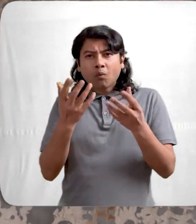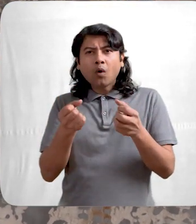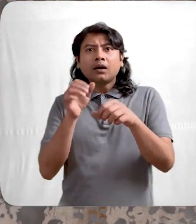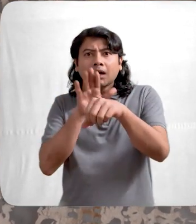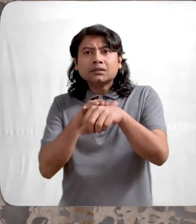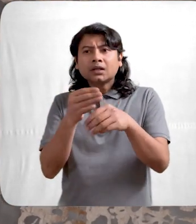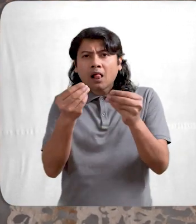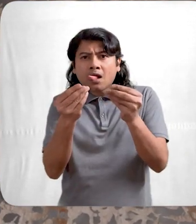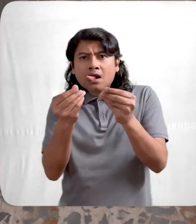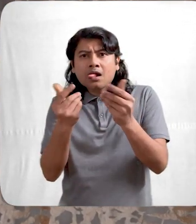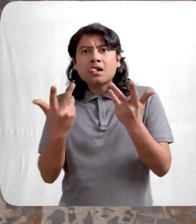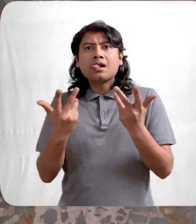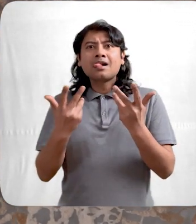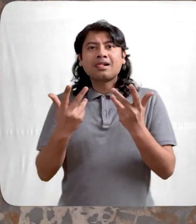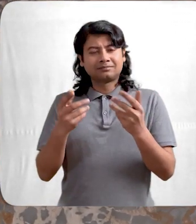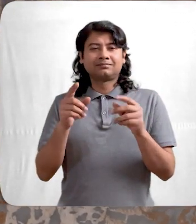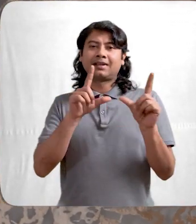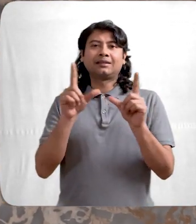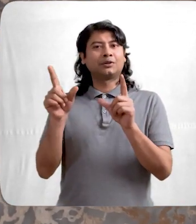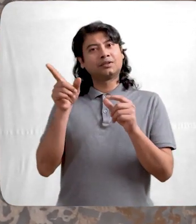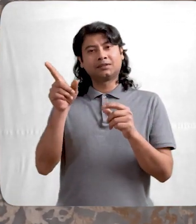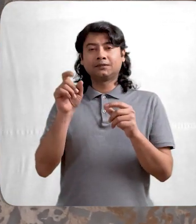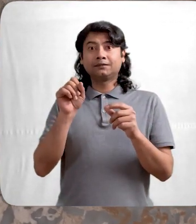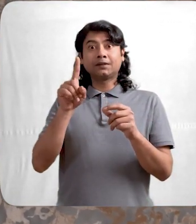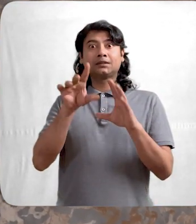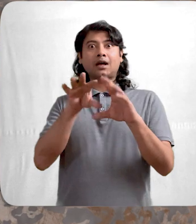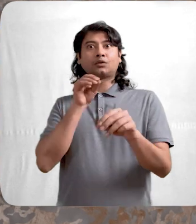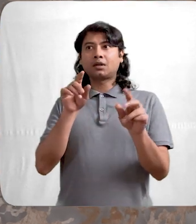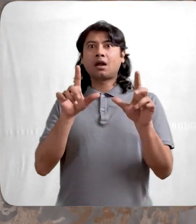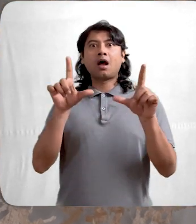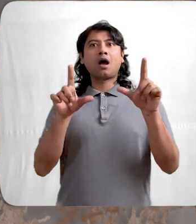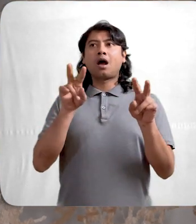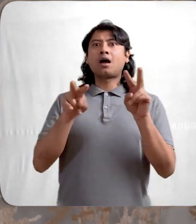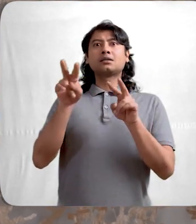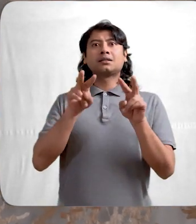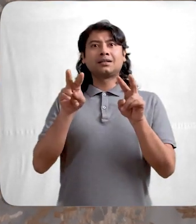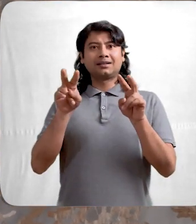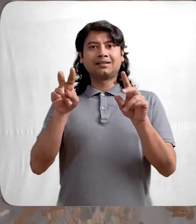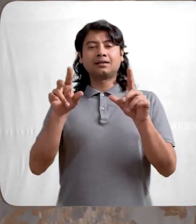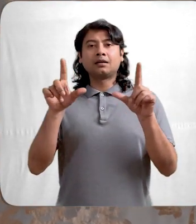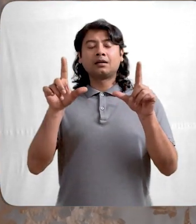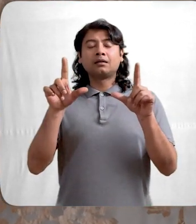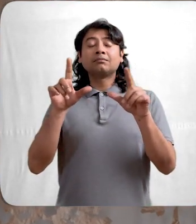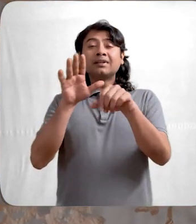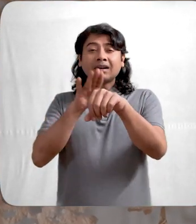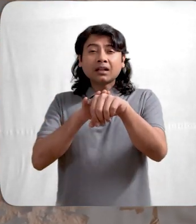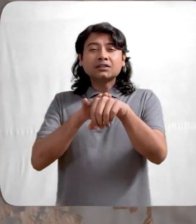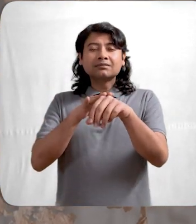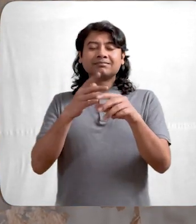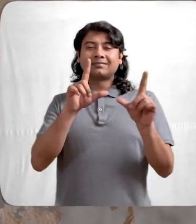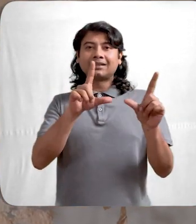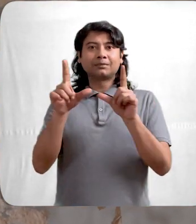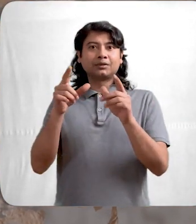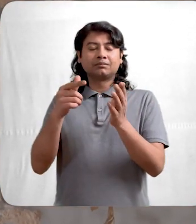paper is something which is foregrounded in the exhibition. They may not be able to touch it physically, but that becomes the most